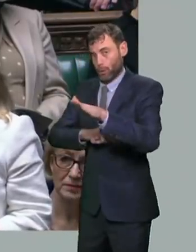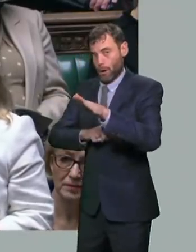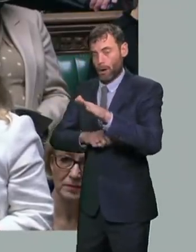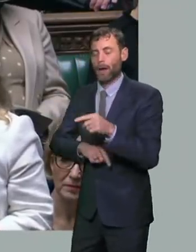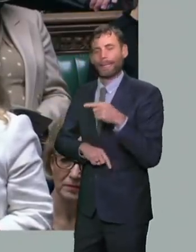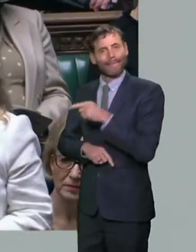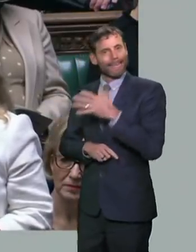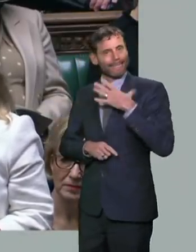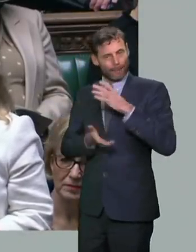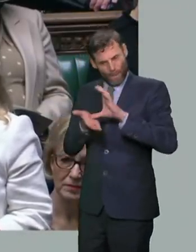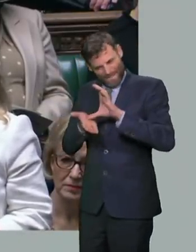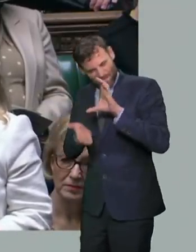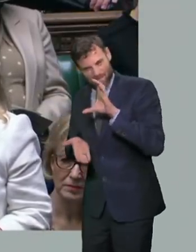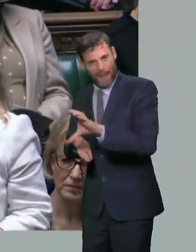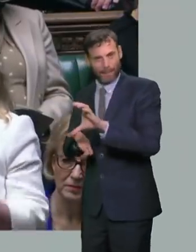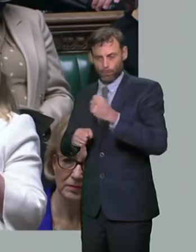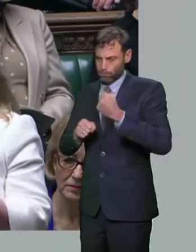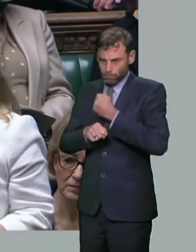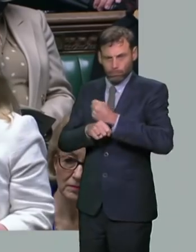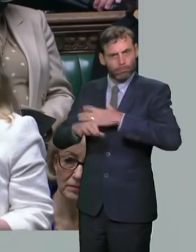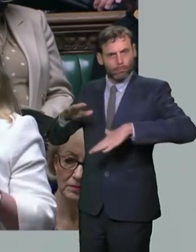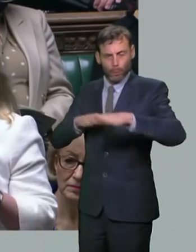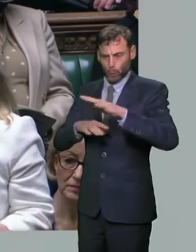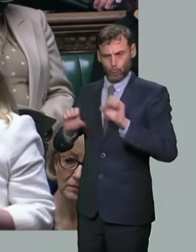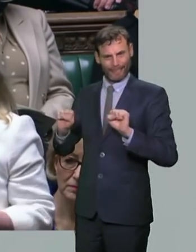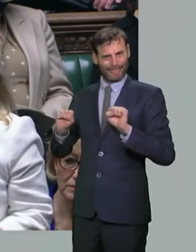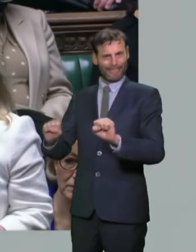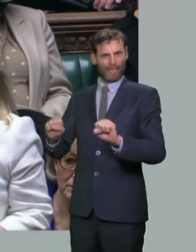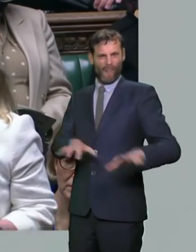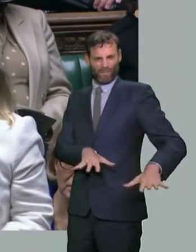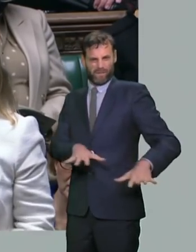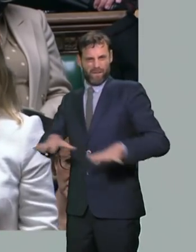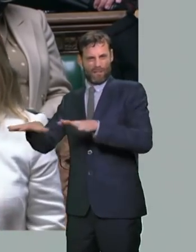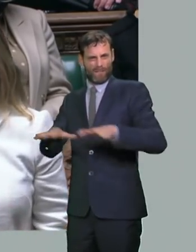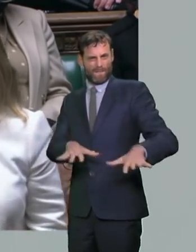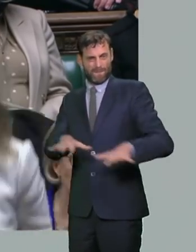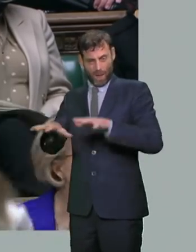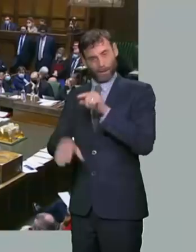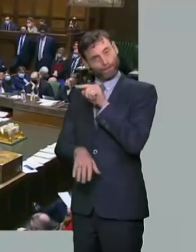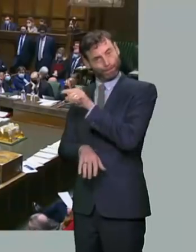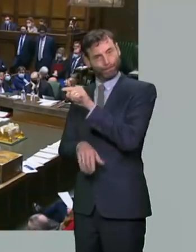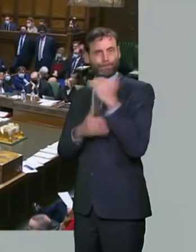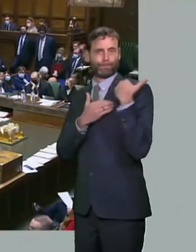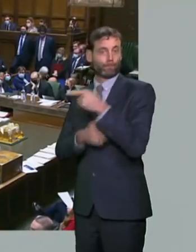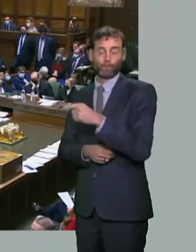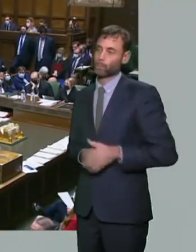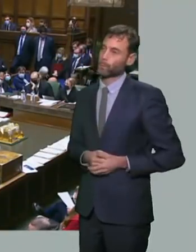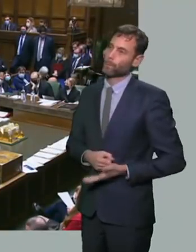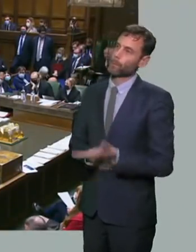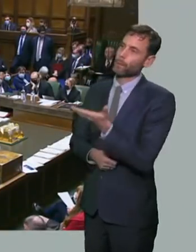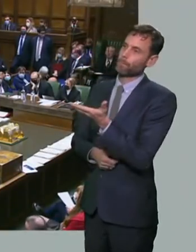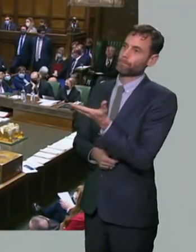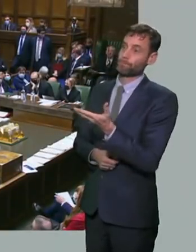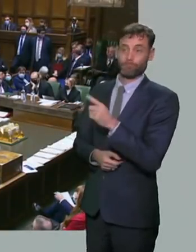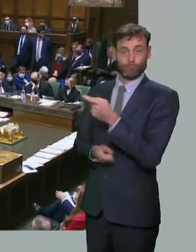sufficient investment in infrastructure to prevent events like this happening again? Yes. Prime Minister. My honourable